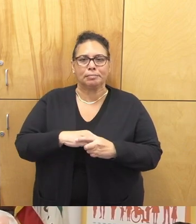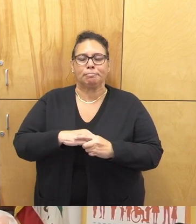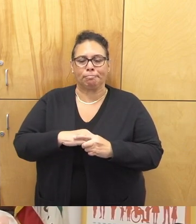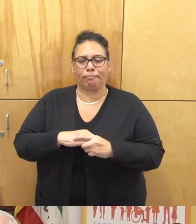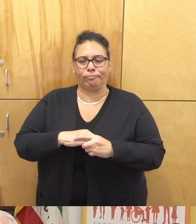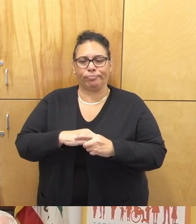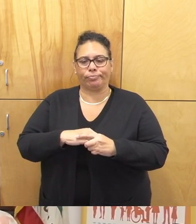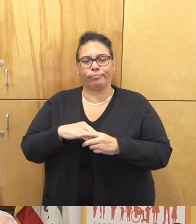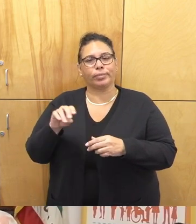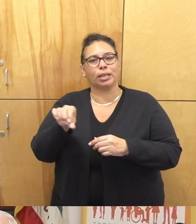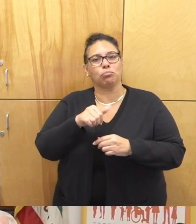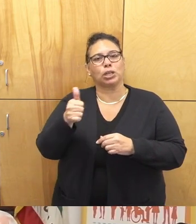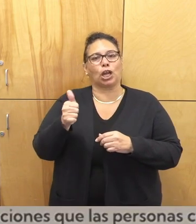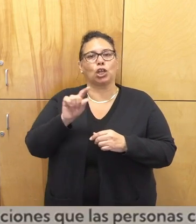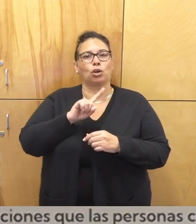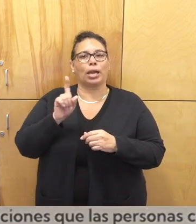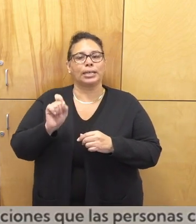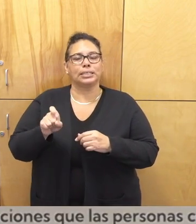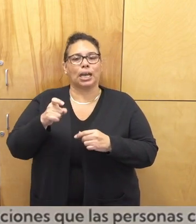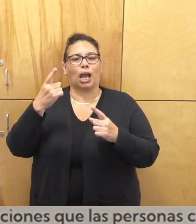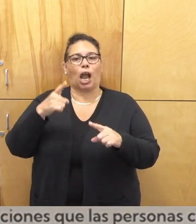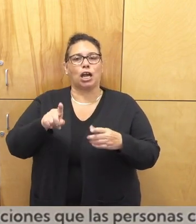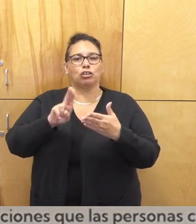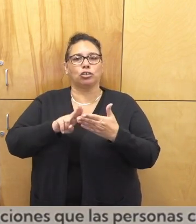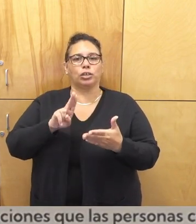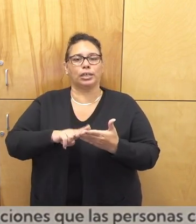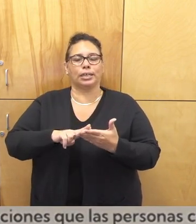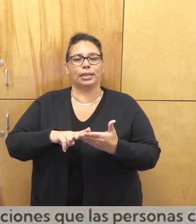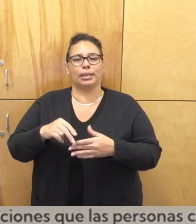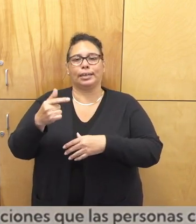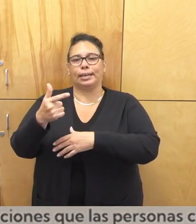And then one other question, the contract with Gallagher